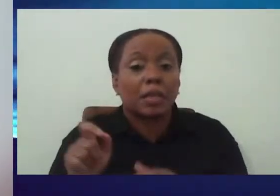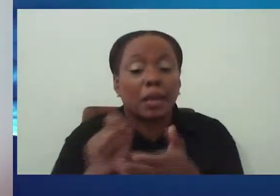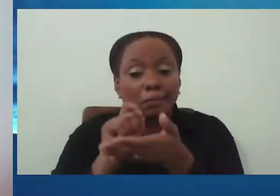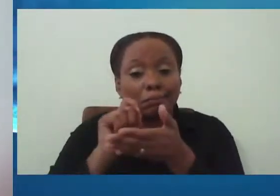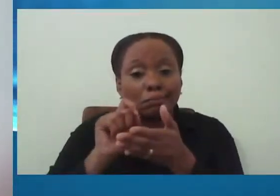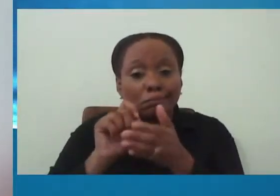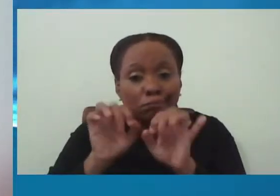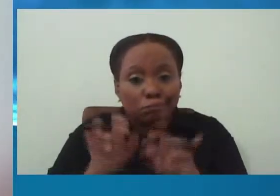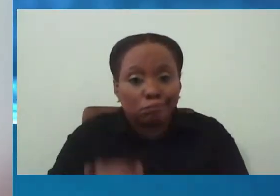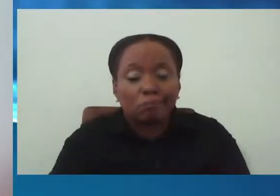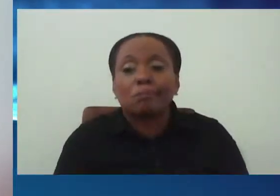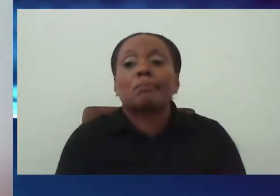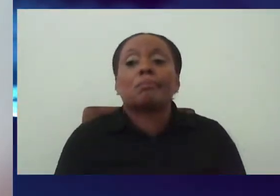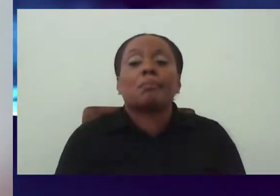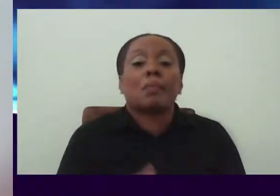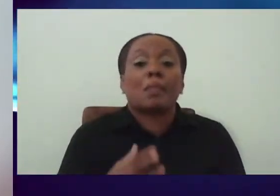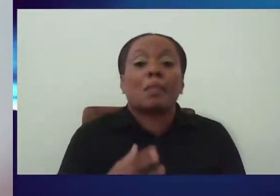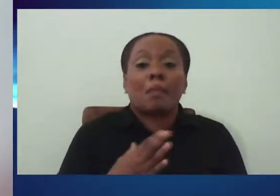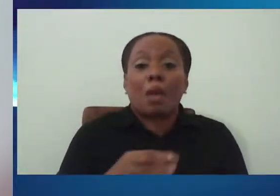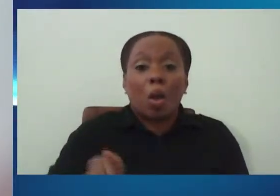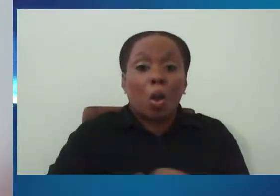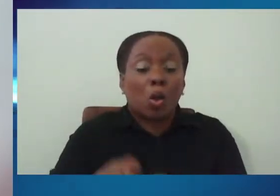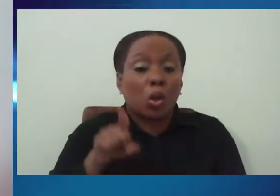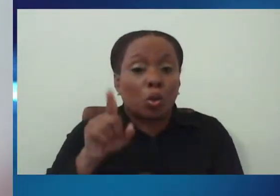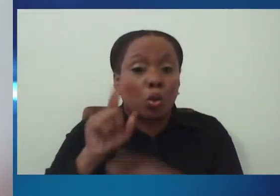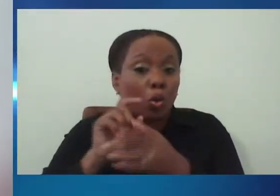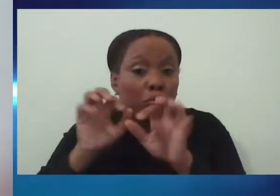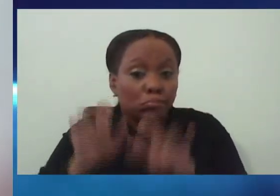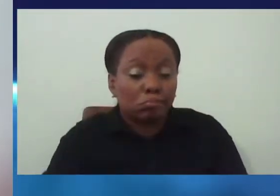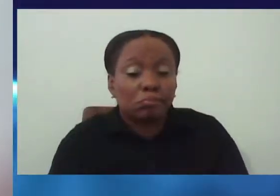and then submitted to the